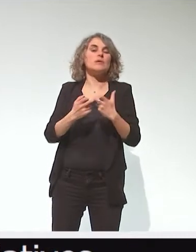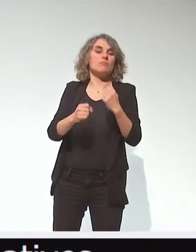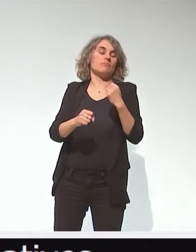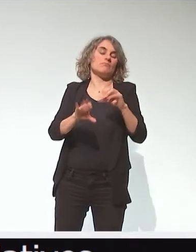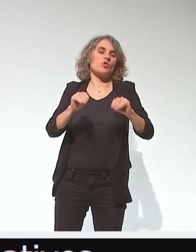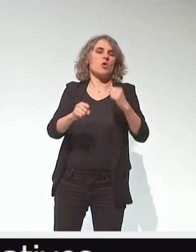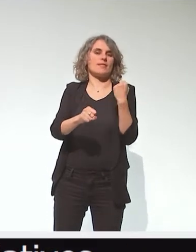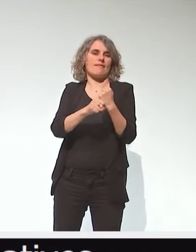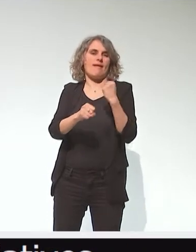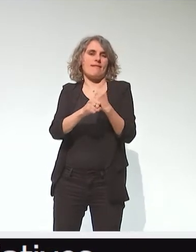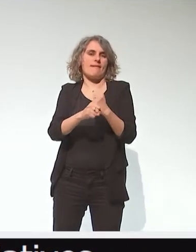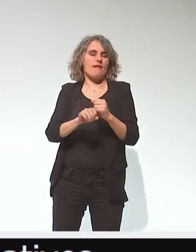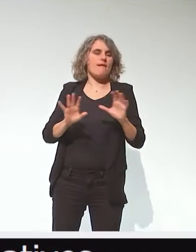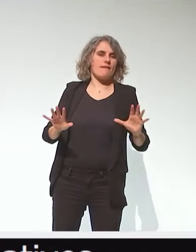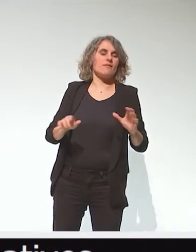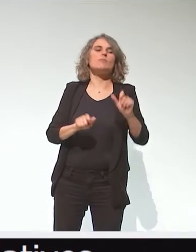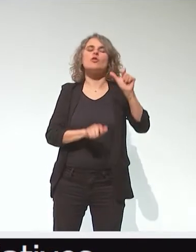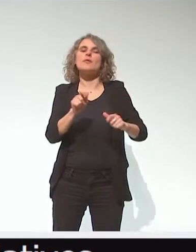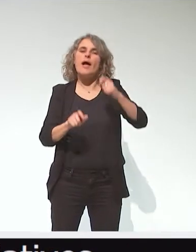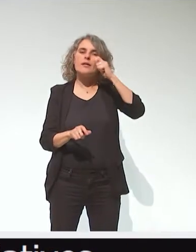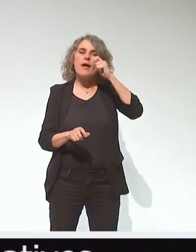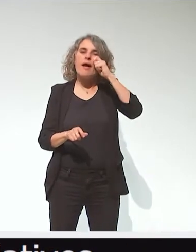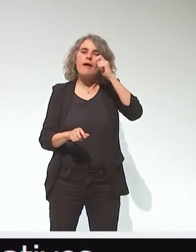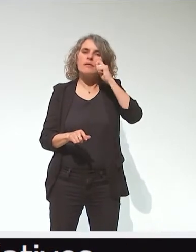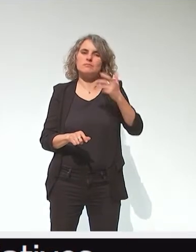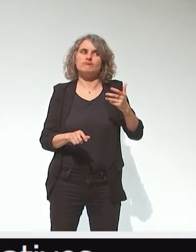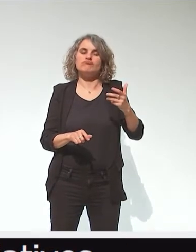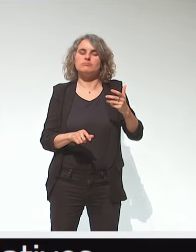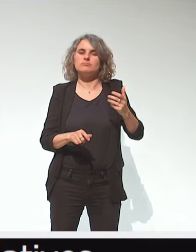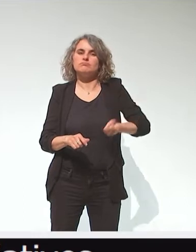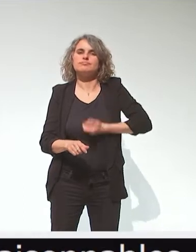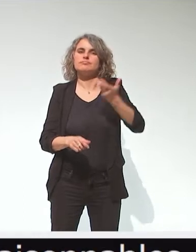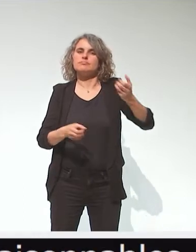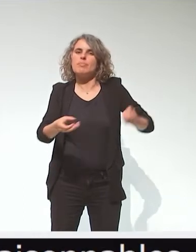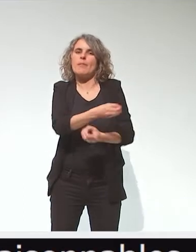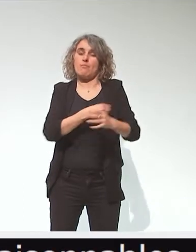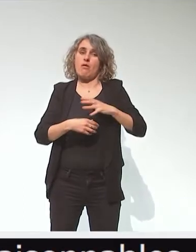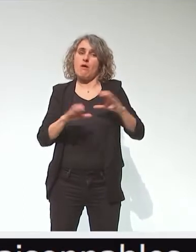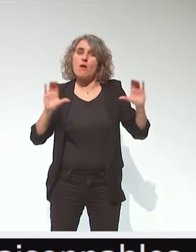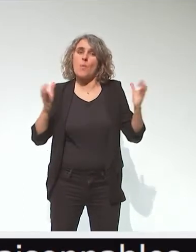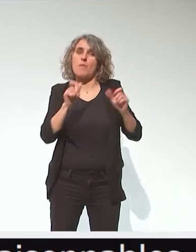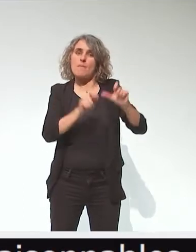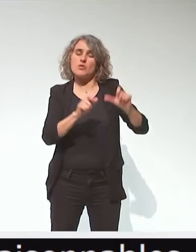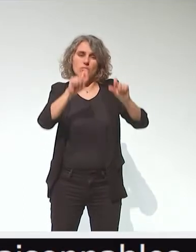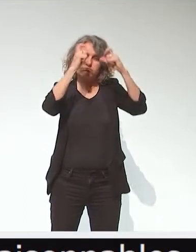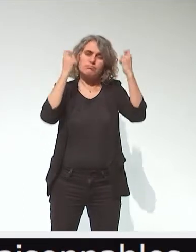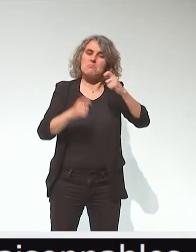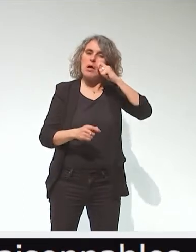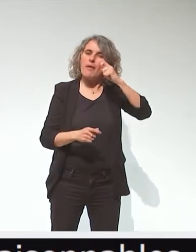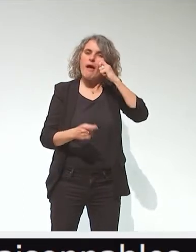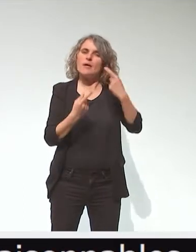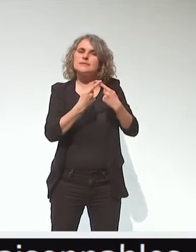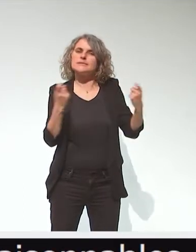of a group of experts for work with persons with disabilities, are going to analyze